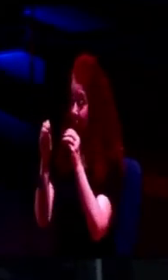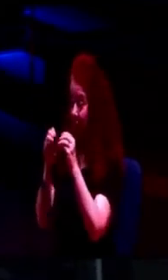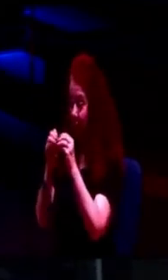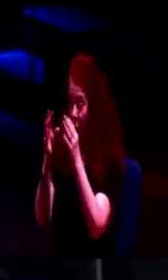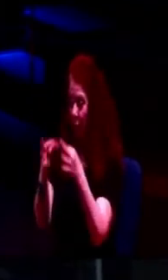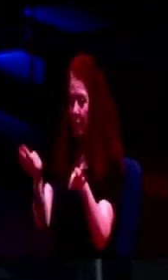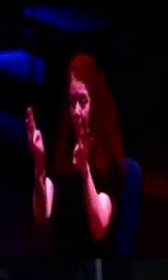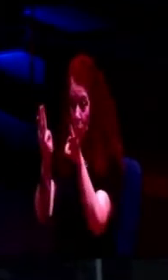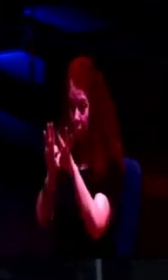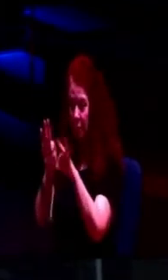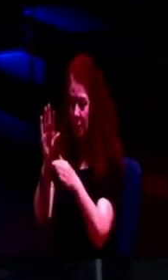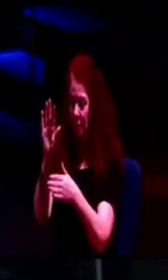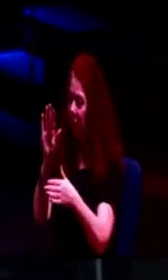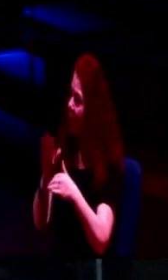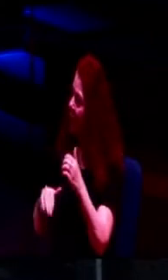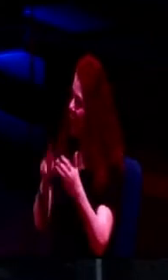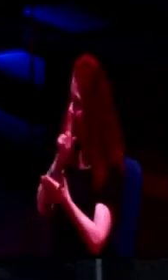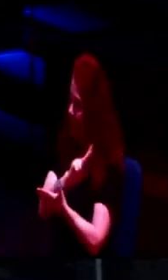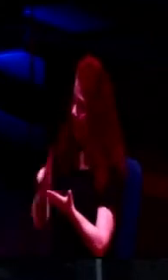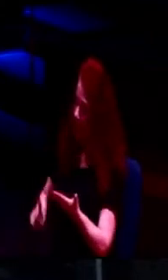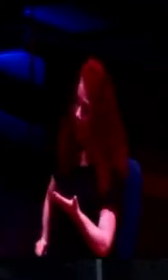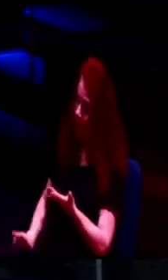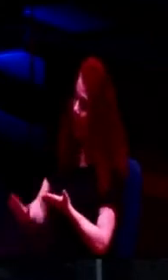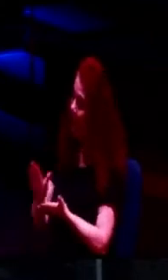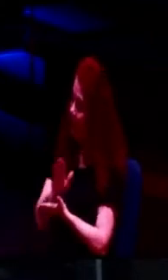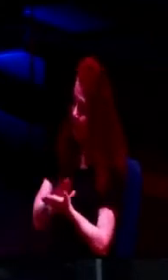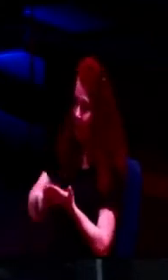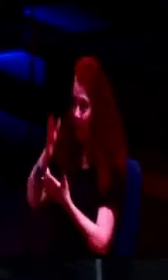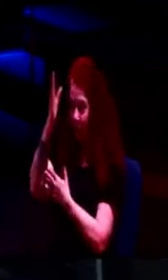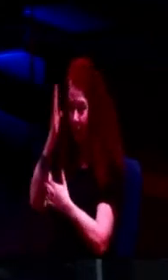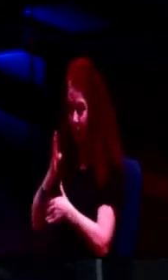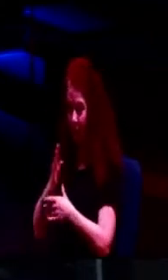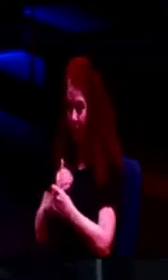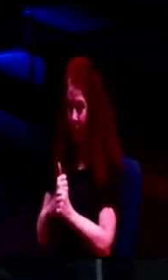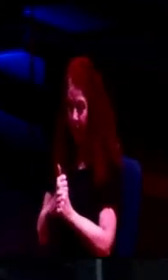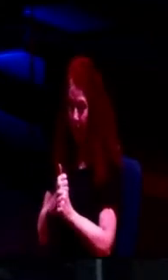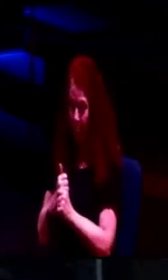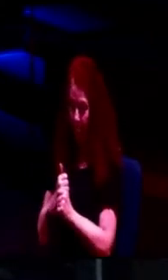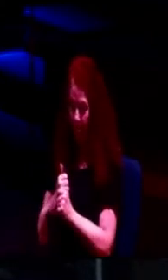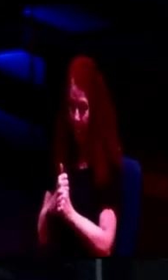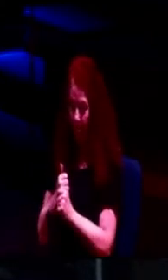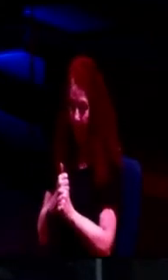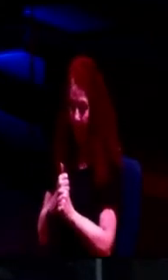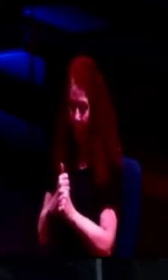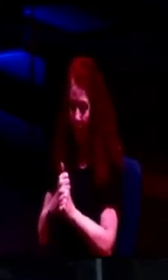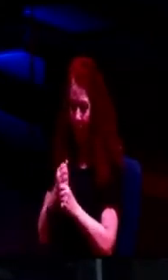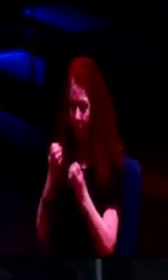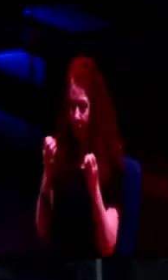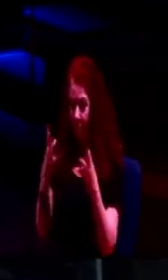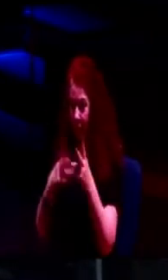And there are far too many within the family of God who treat membership of the body of Christ like it's a hobby.